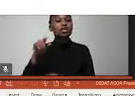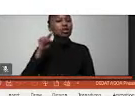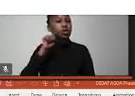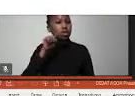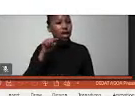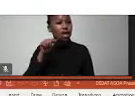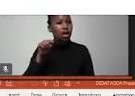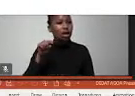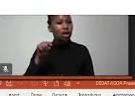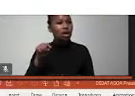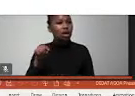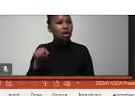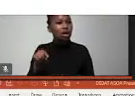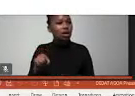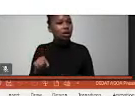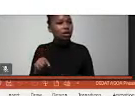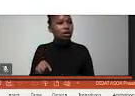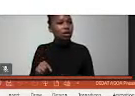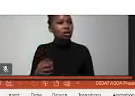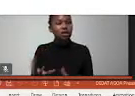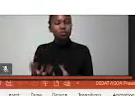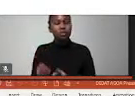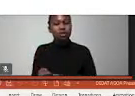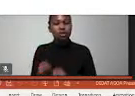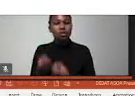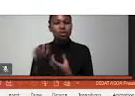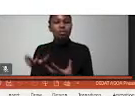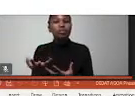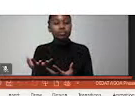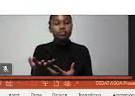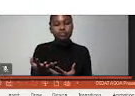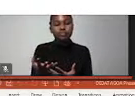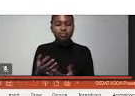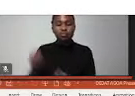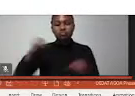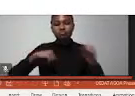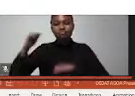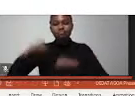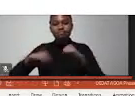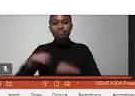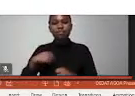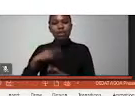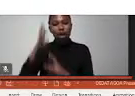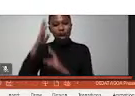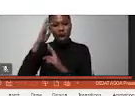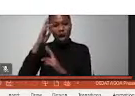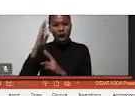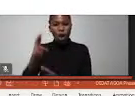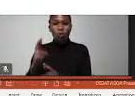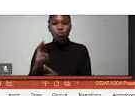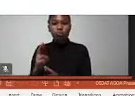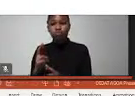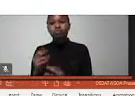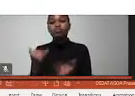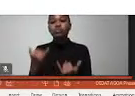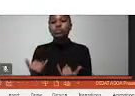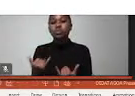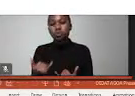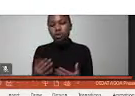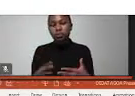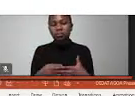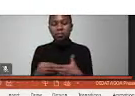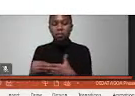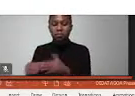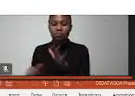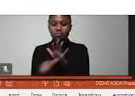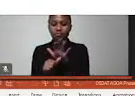So this is a crucial agreement, and I hope today we will land to you as members the importance of